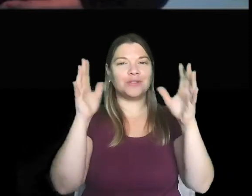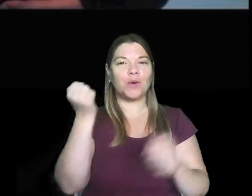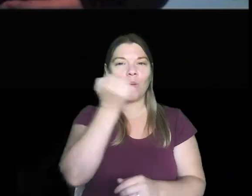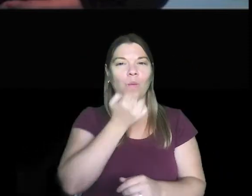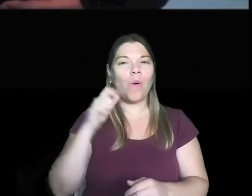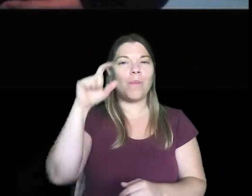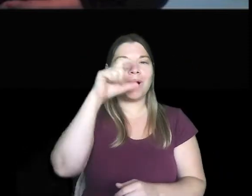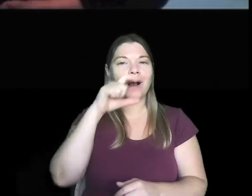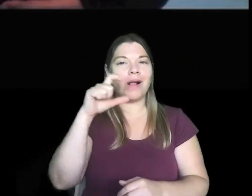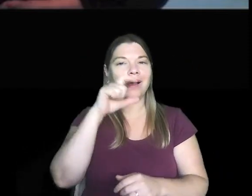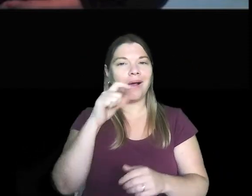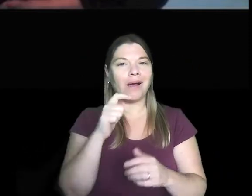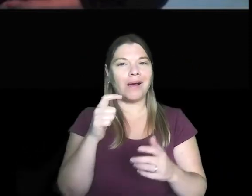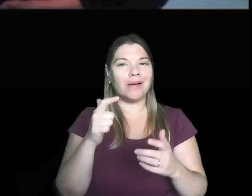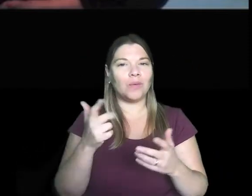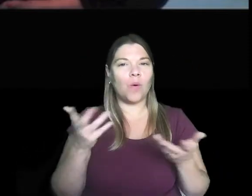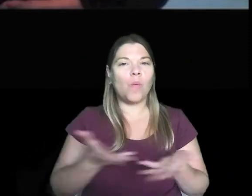leaves.